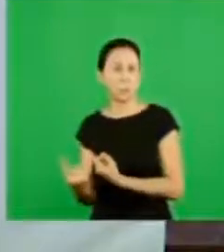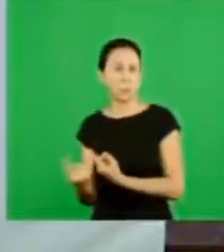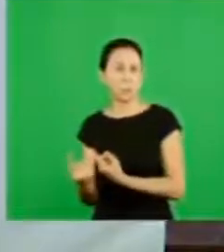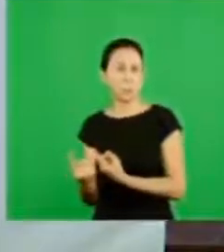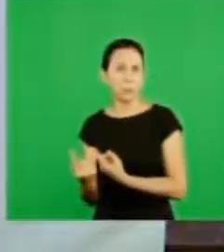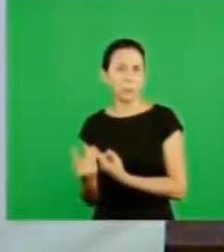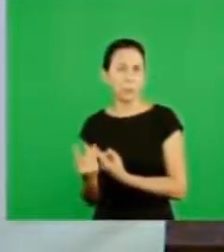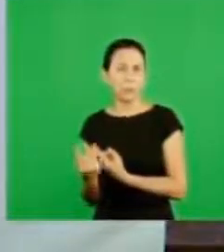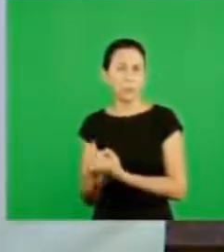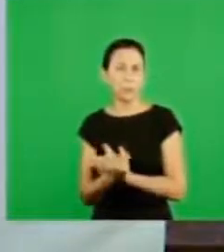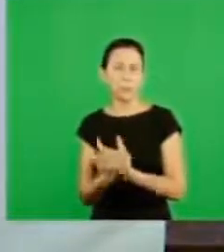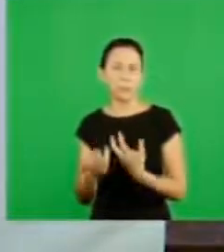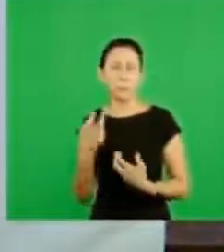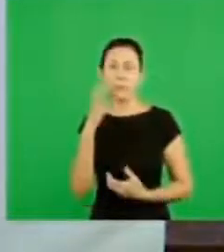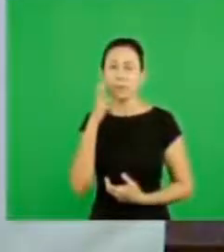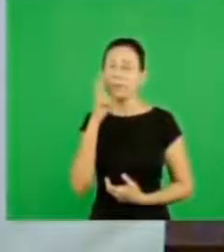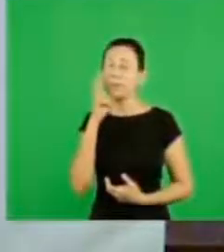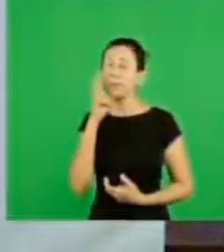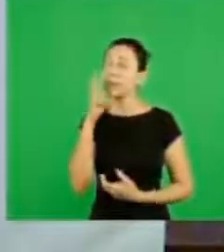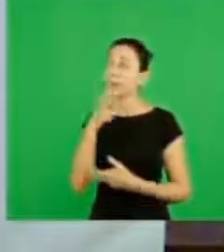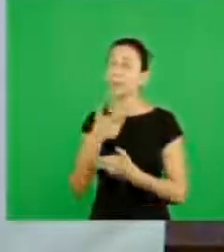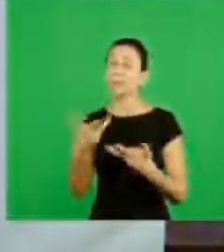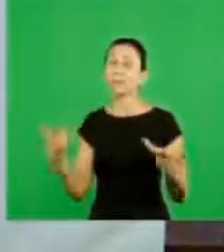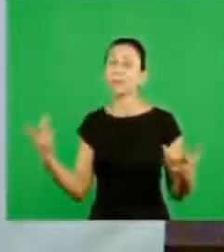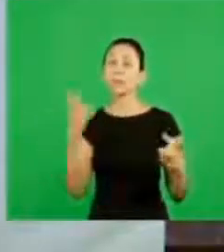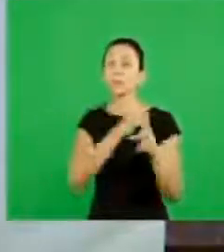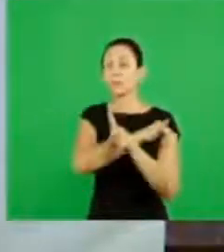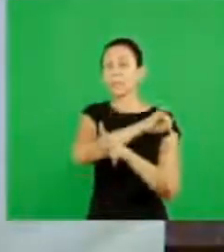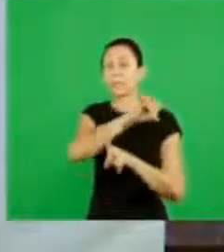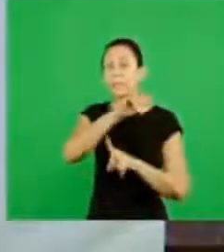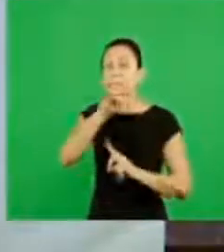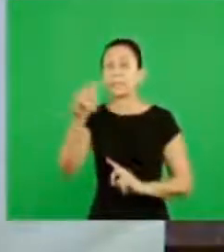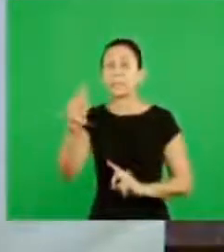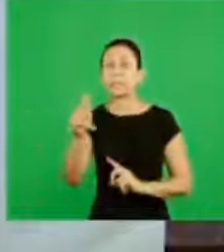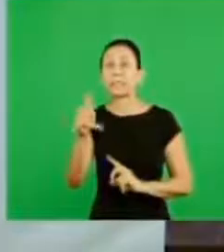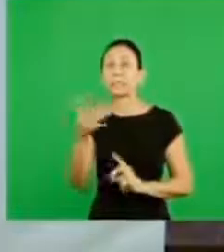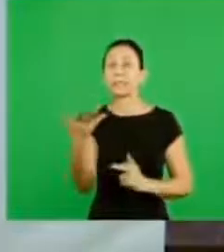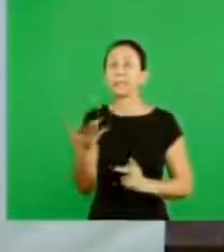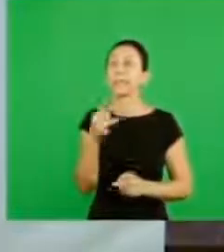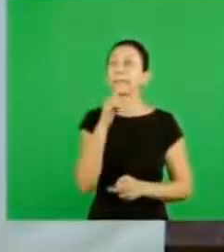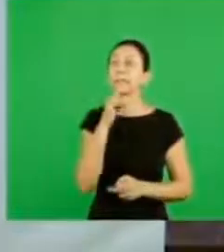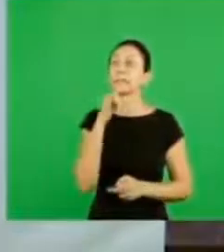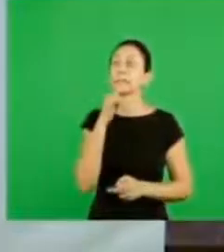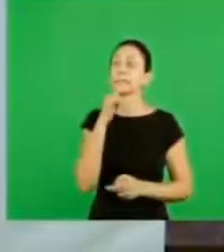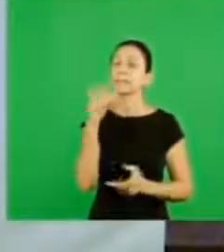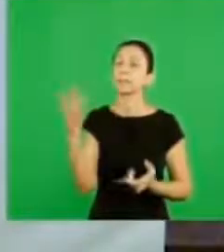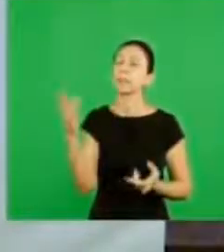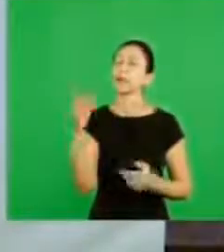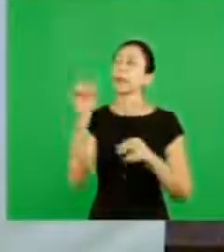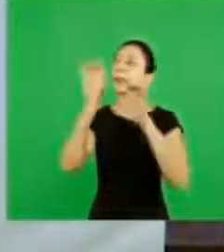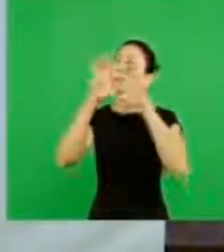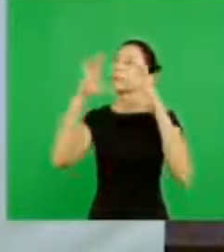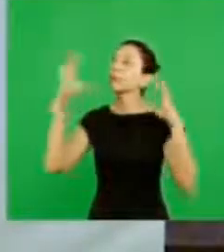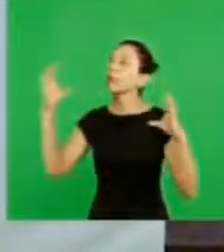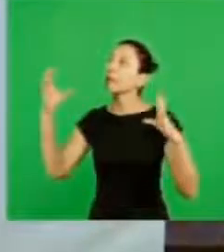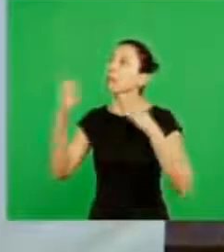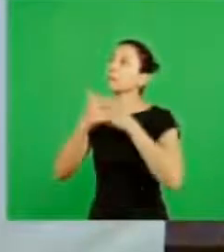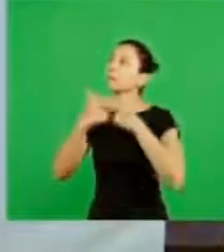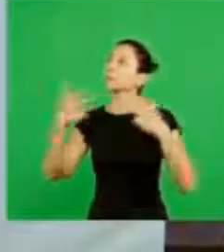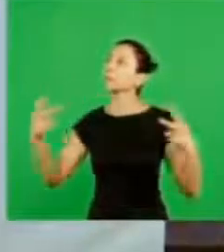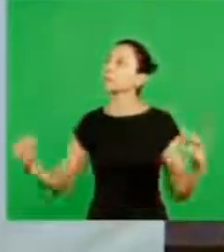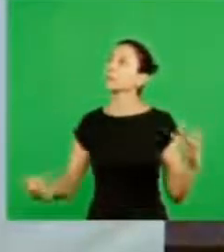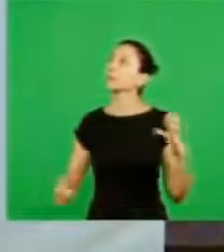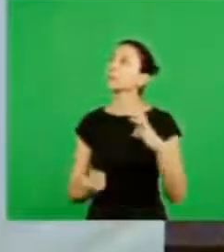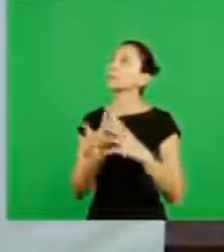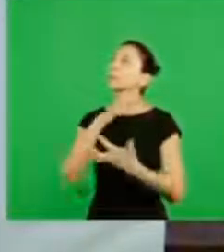And the presence, when he sees the heavens, the psalmist says, he doesn't see a